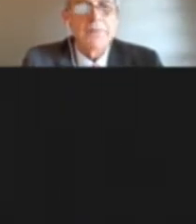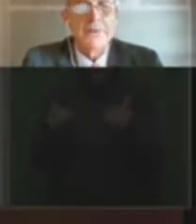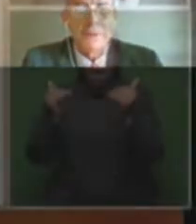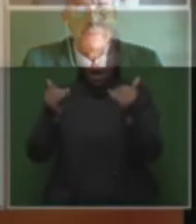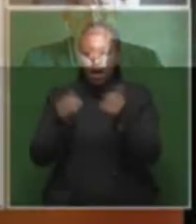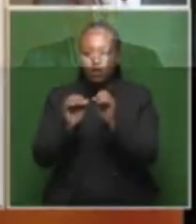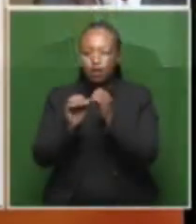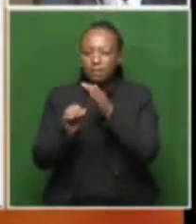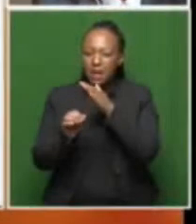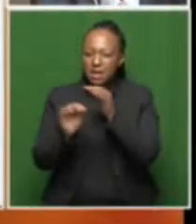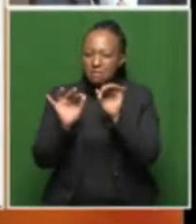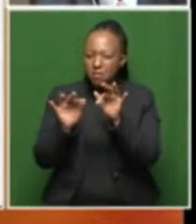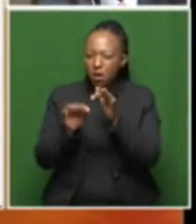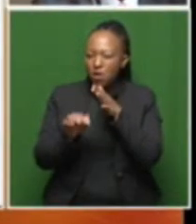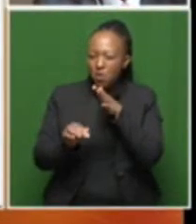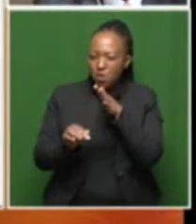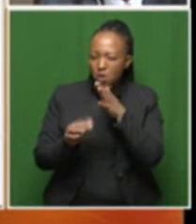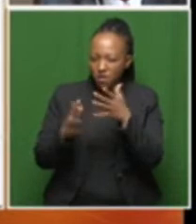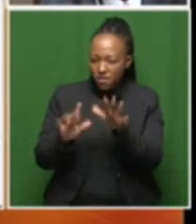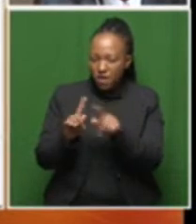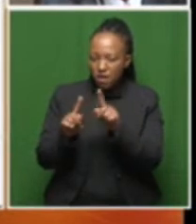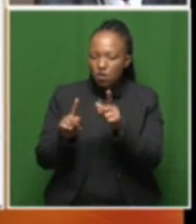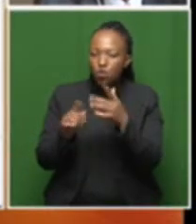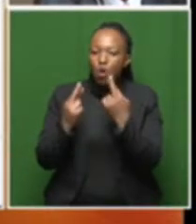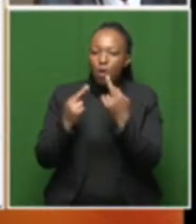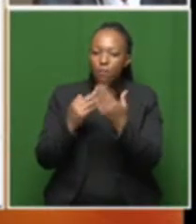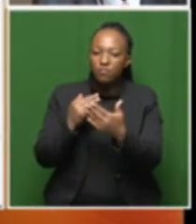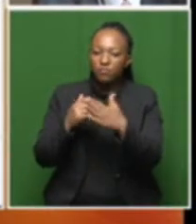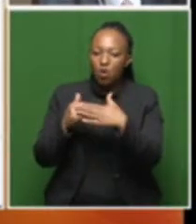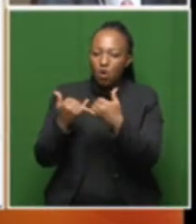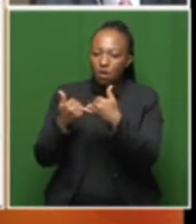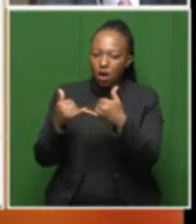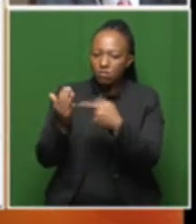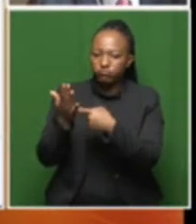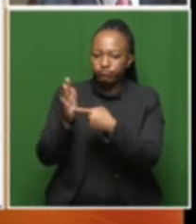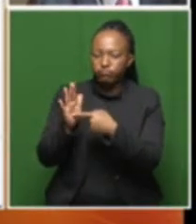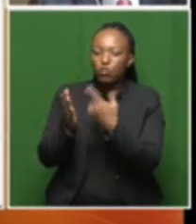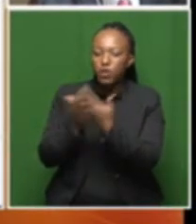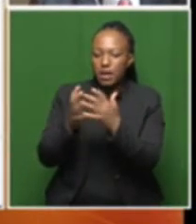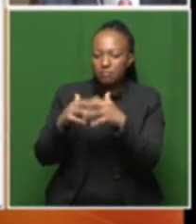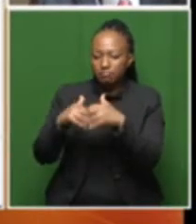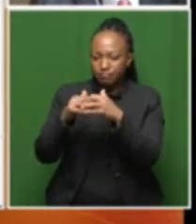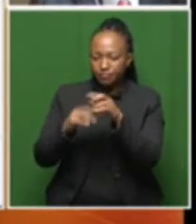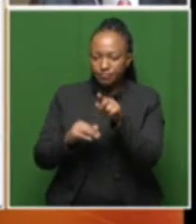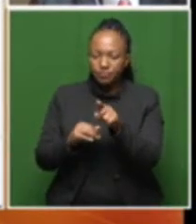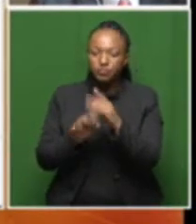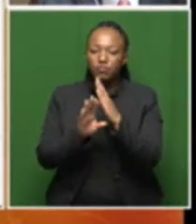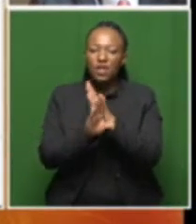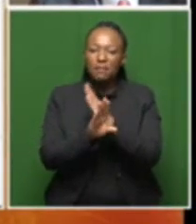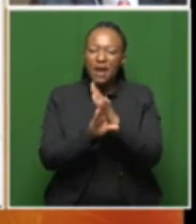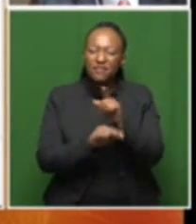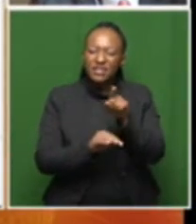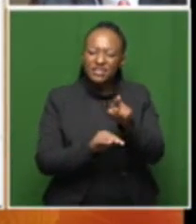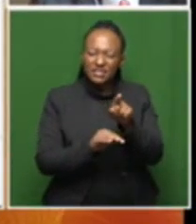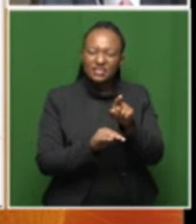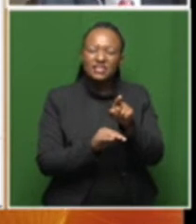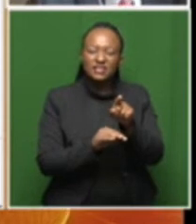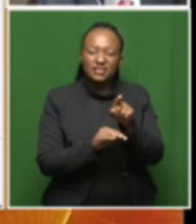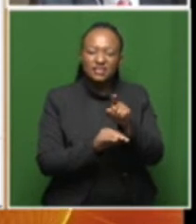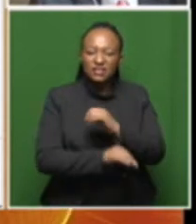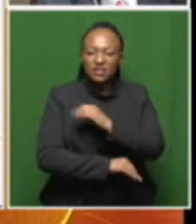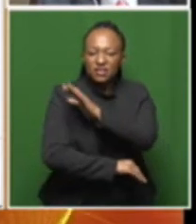concentrated urban populations. And we hope to bring that online shortly. The private sector capacity is